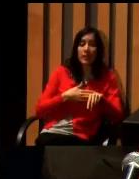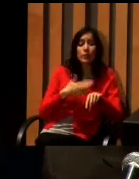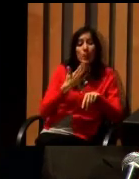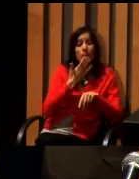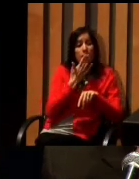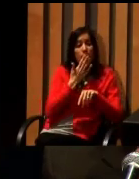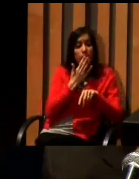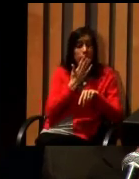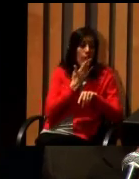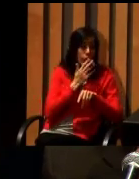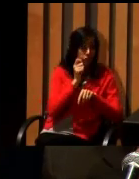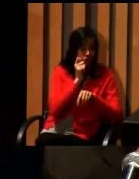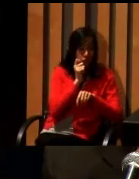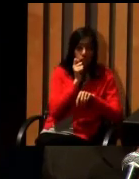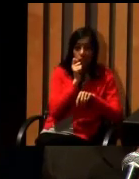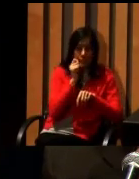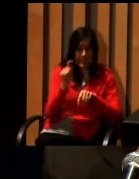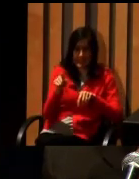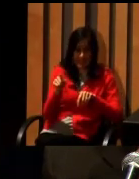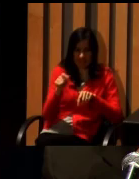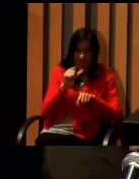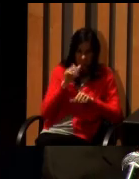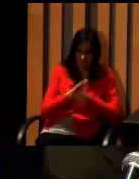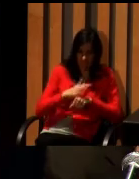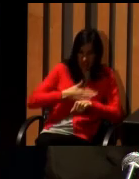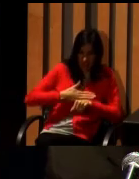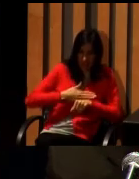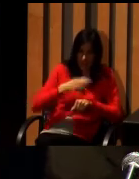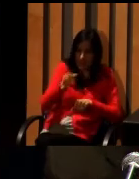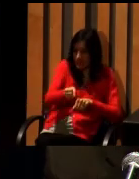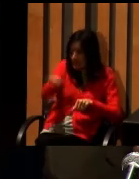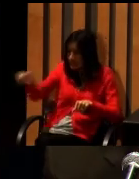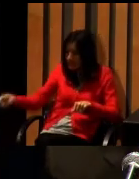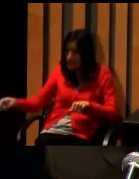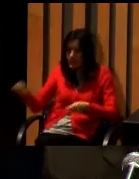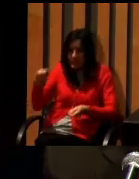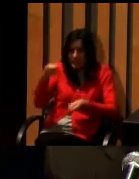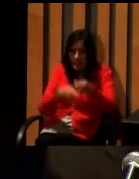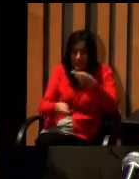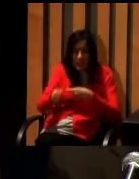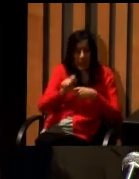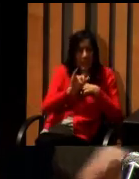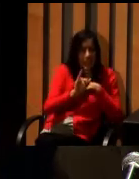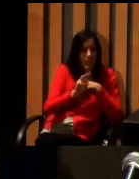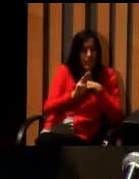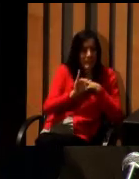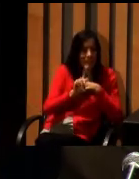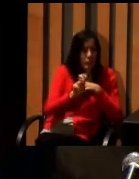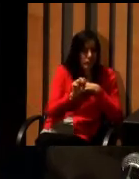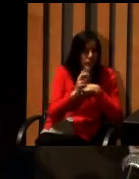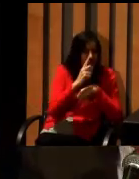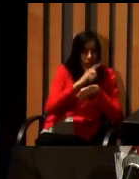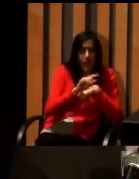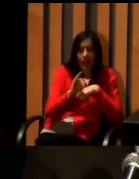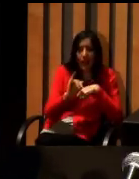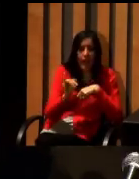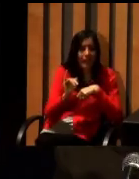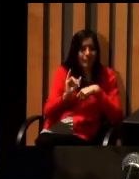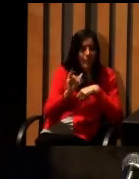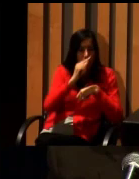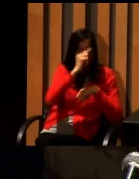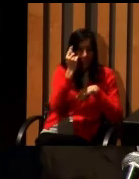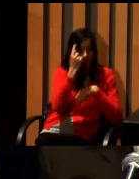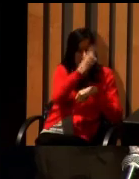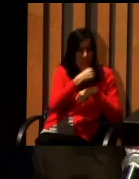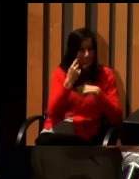entertain white folks, they got some imitation people of color to entertain them, like Al Jolson in blackface. Right? The reality is,